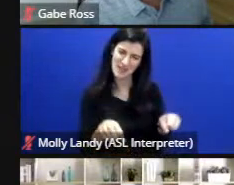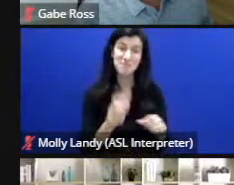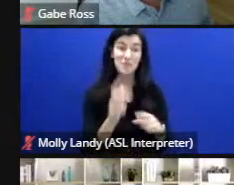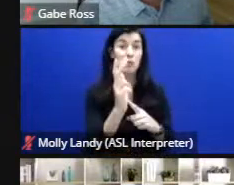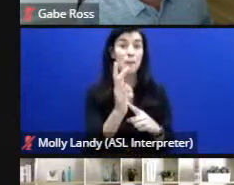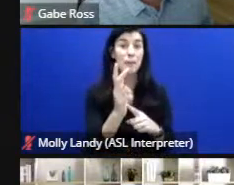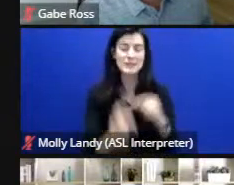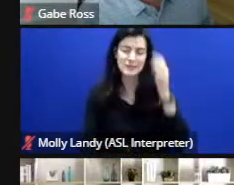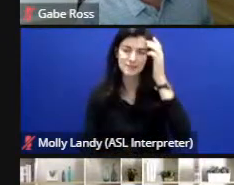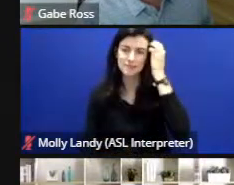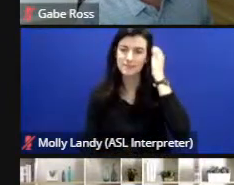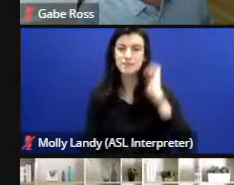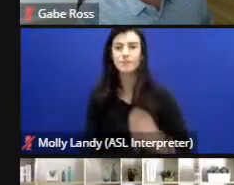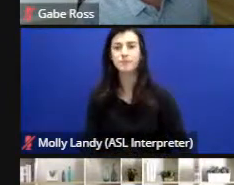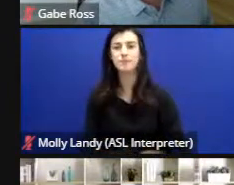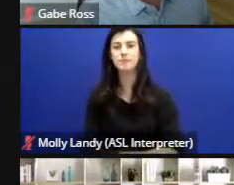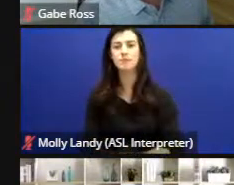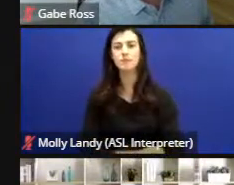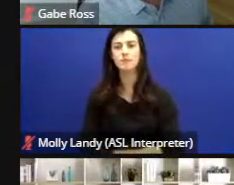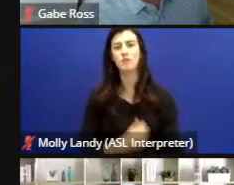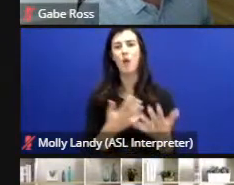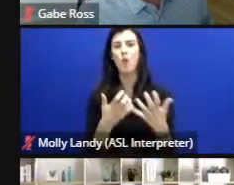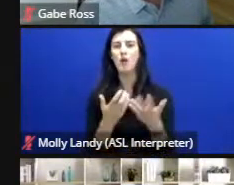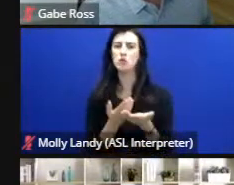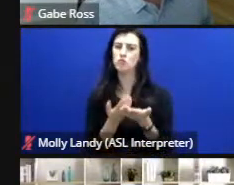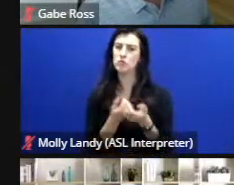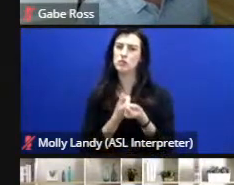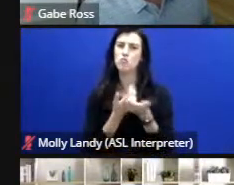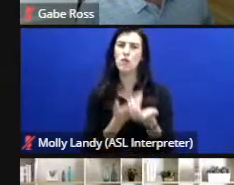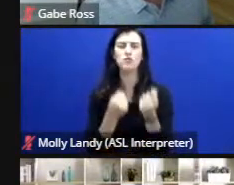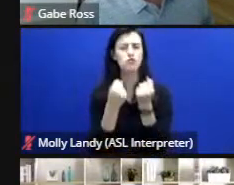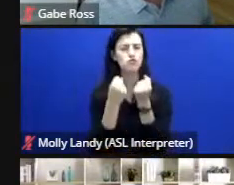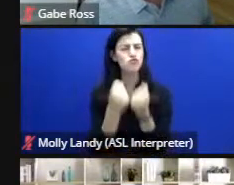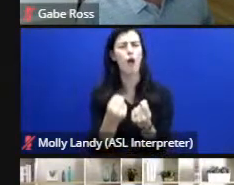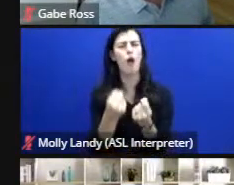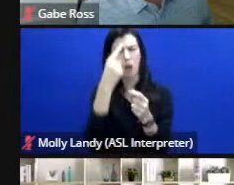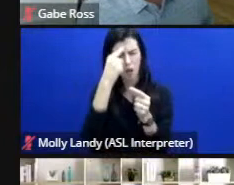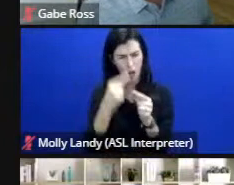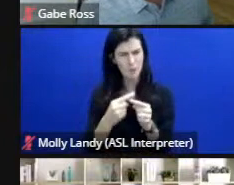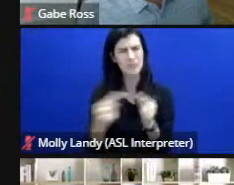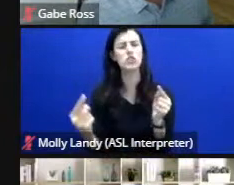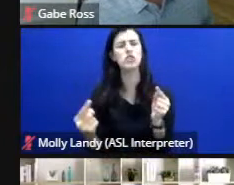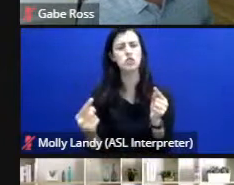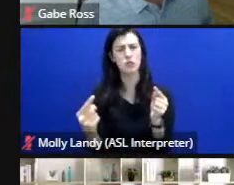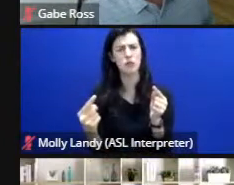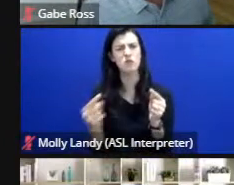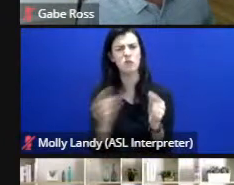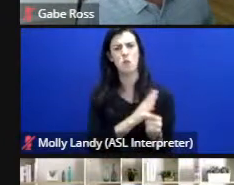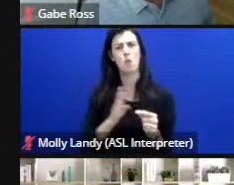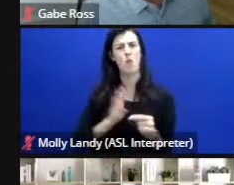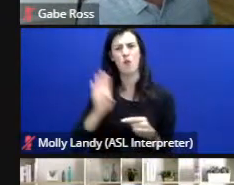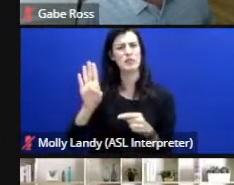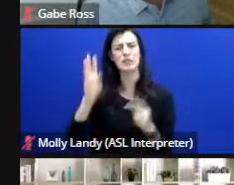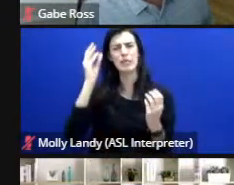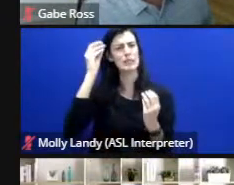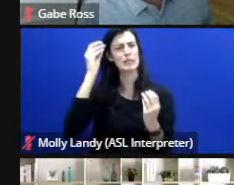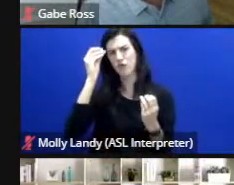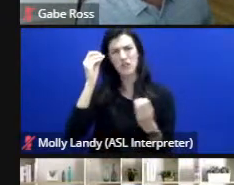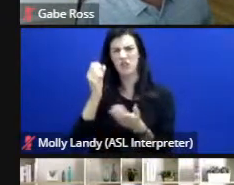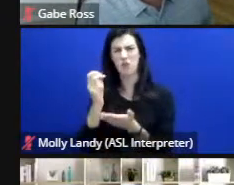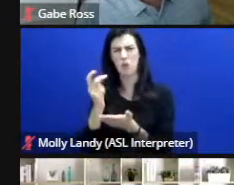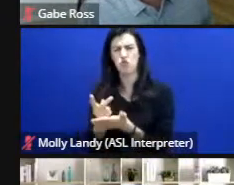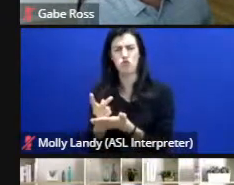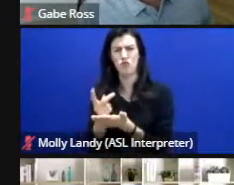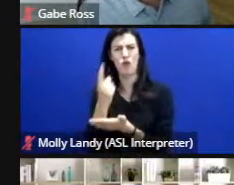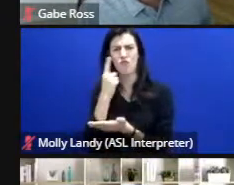minutes. I would like to express strong opposition to the board's potential consideration and approval of this resolution